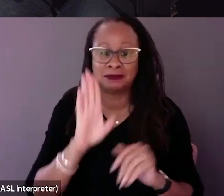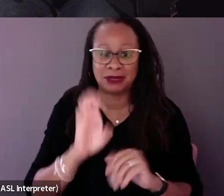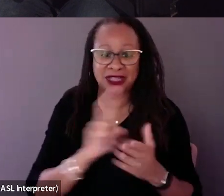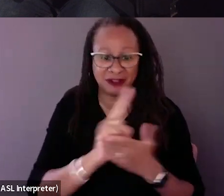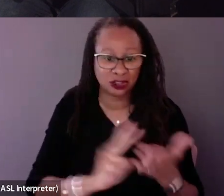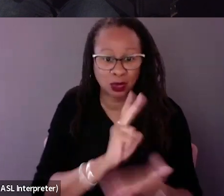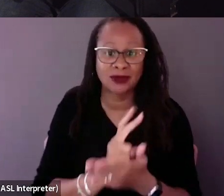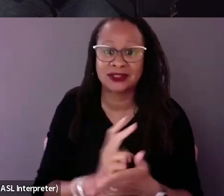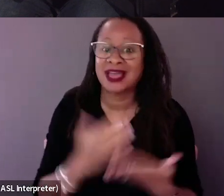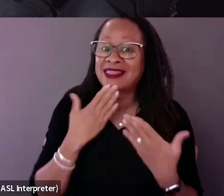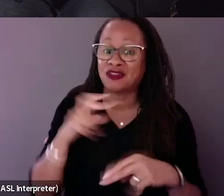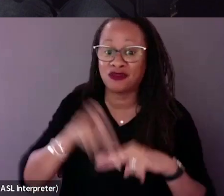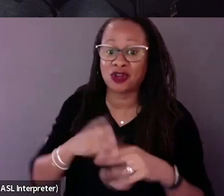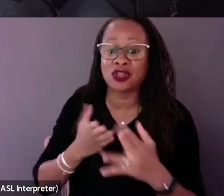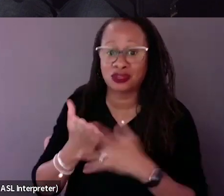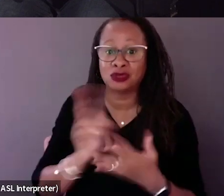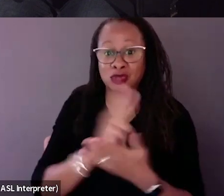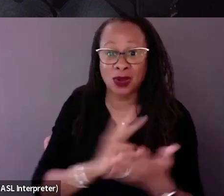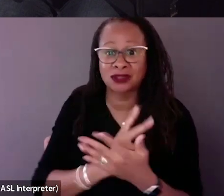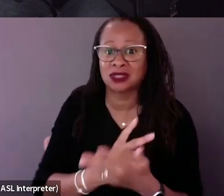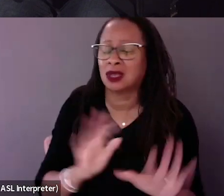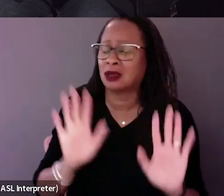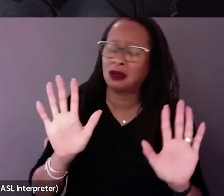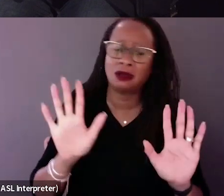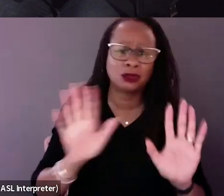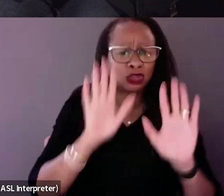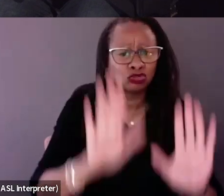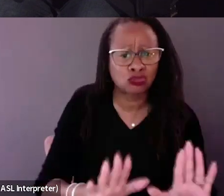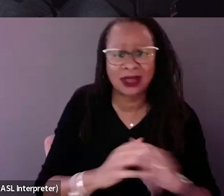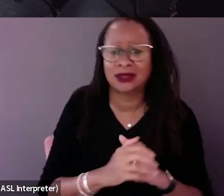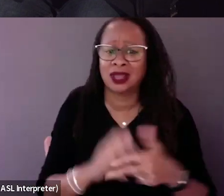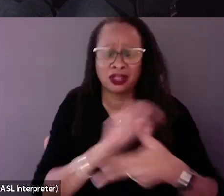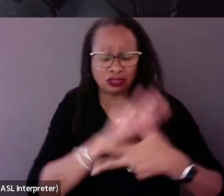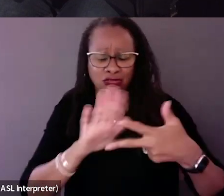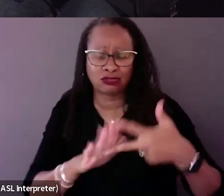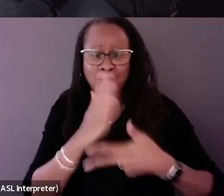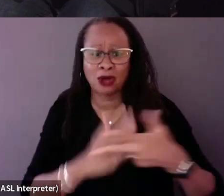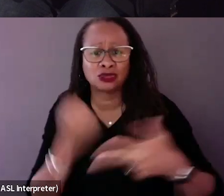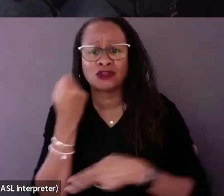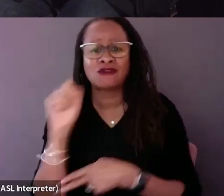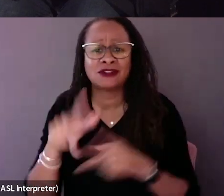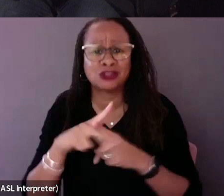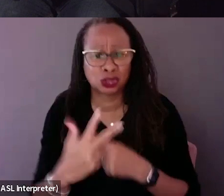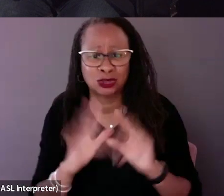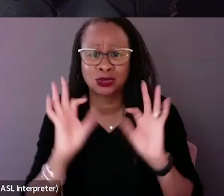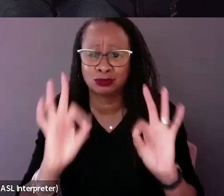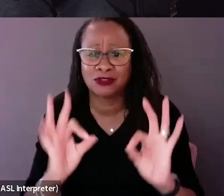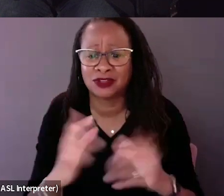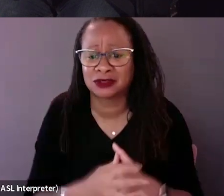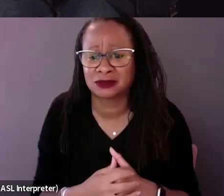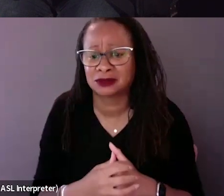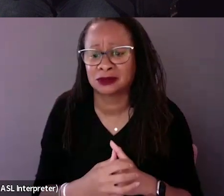through a 2-hour-long documentary. No, but it was great. 3 parts, and it was, like you said, a revolutionary tool. Okay, good. Thank you. Yeah,